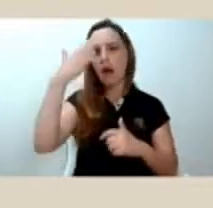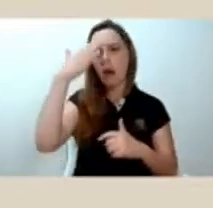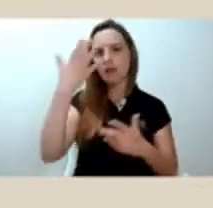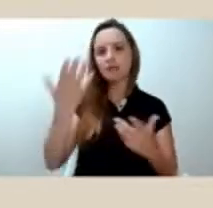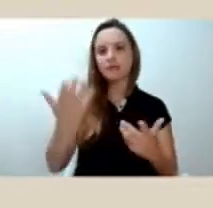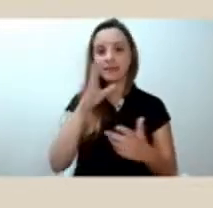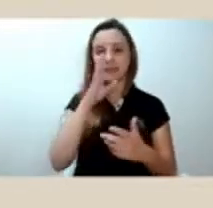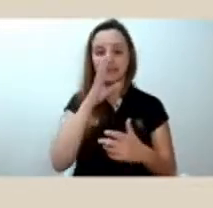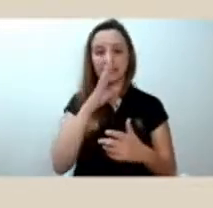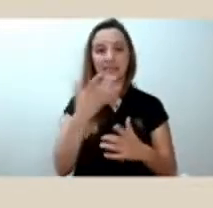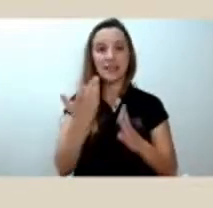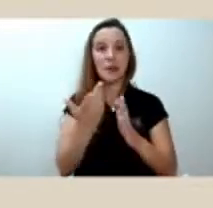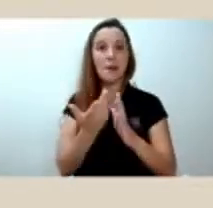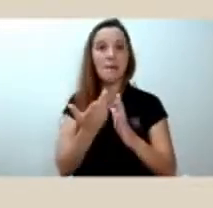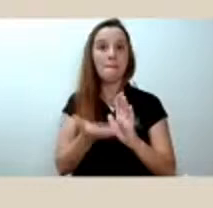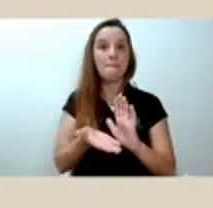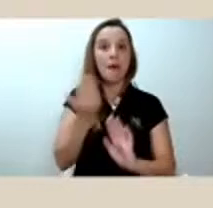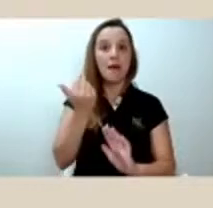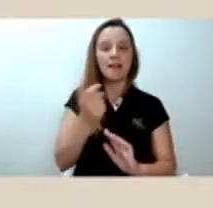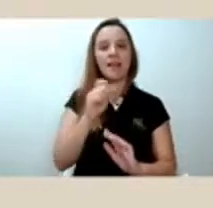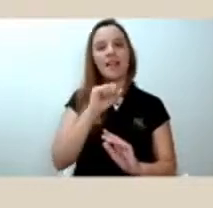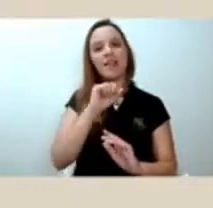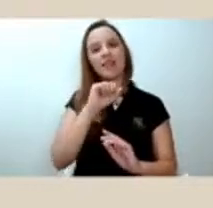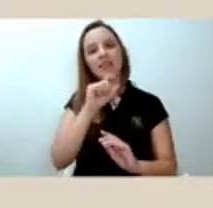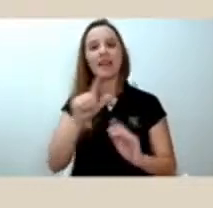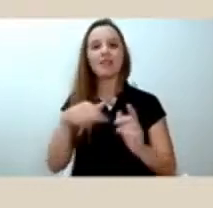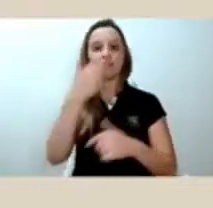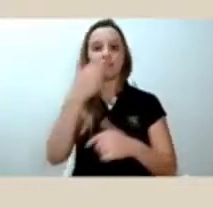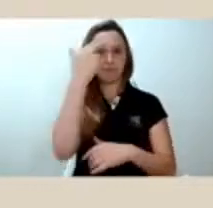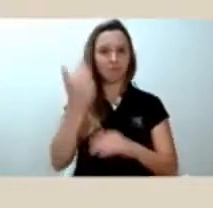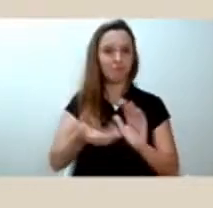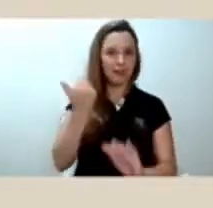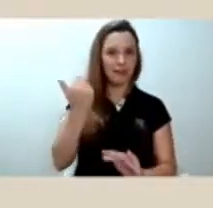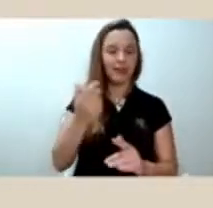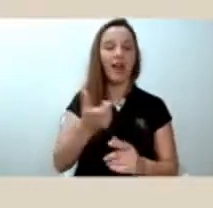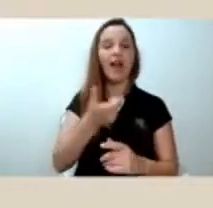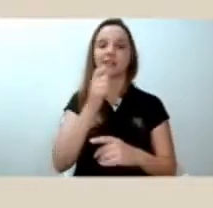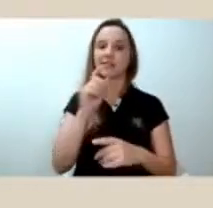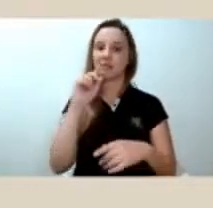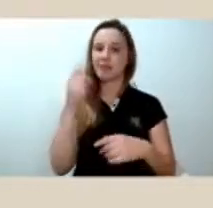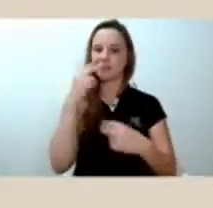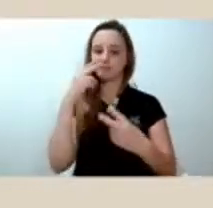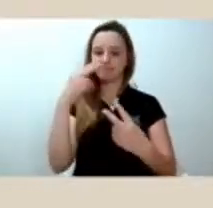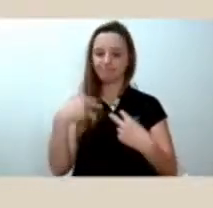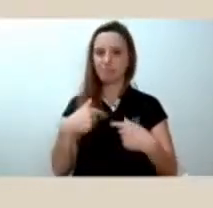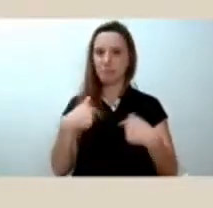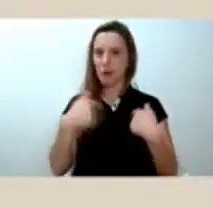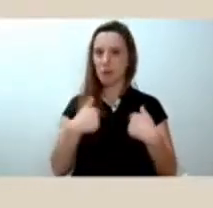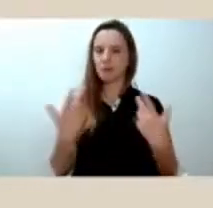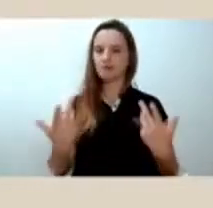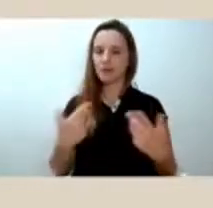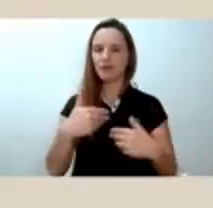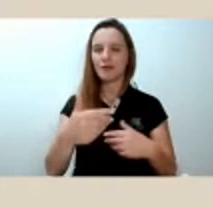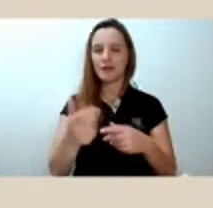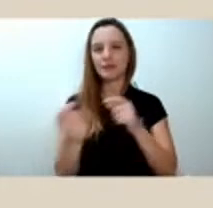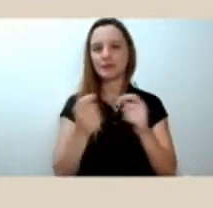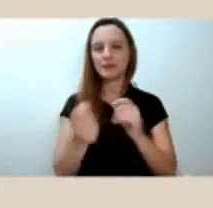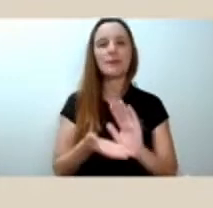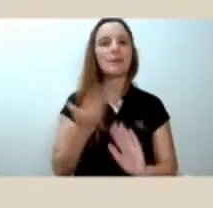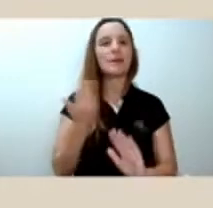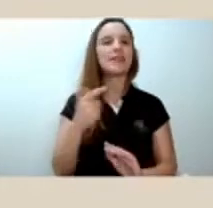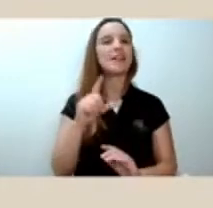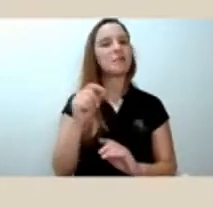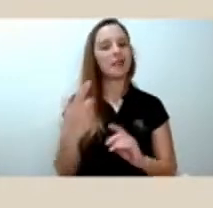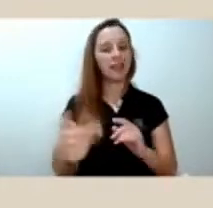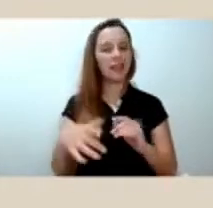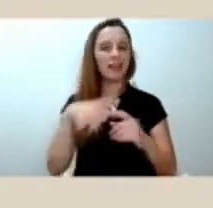are, except when it comes to ourselves. And we will discuss this a bit more. And this will, of course, lead us into our panel discussion.